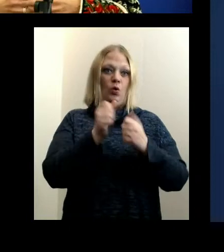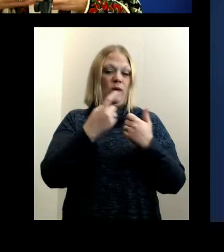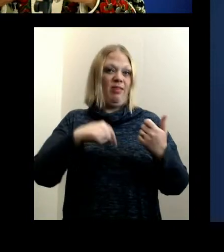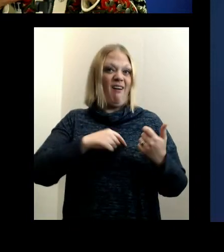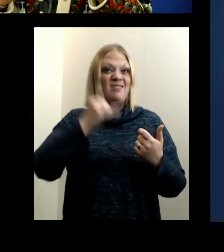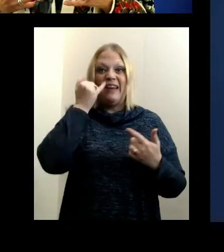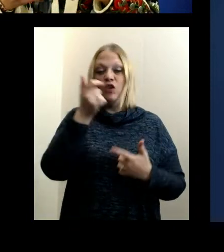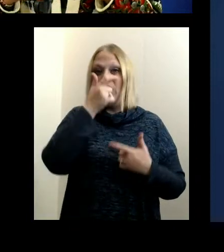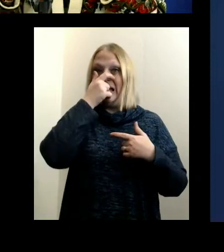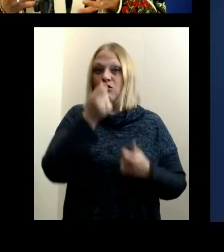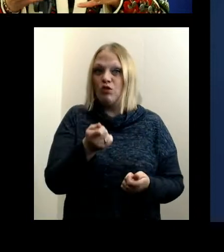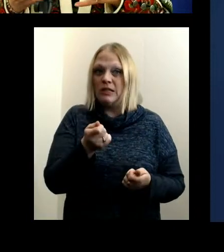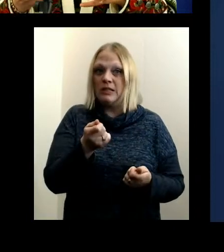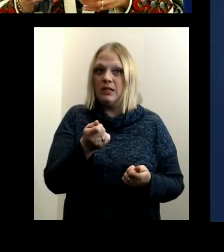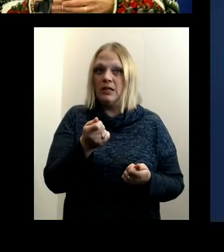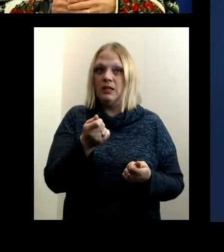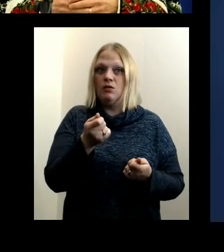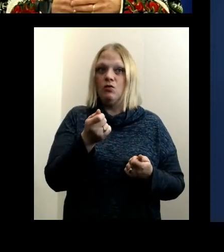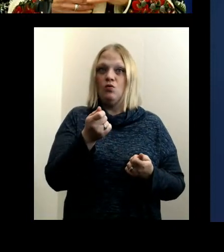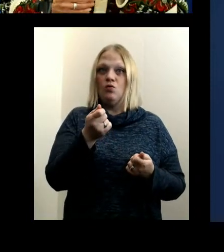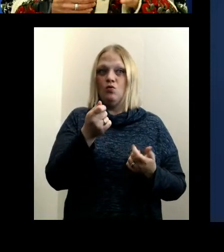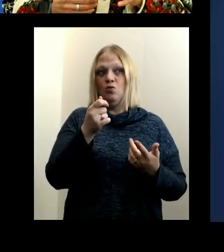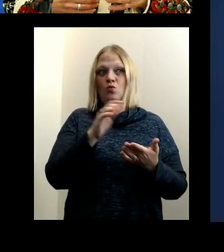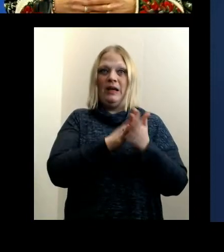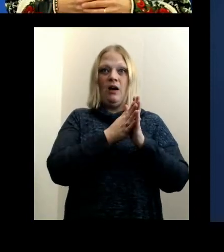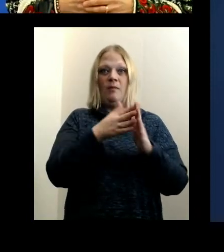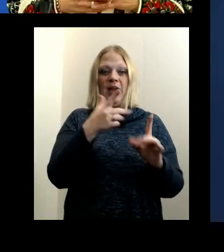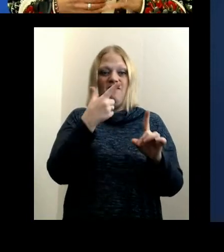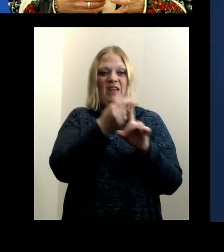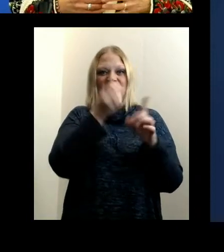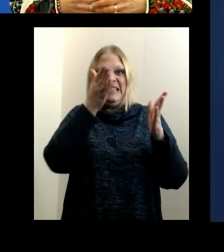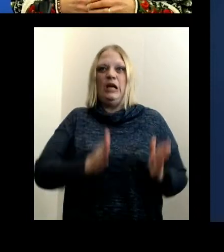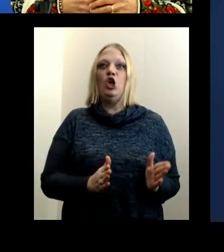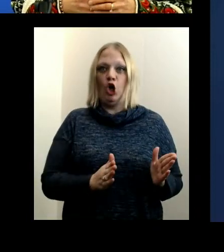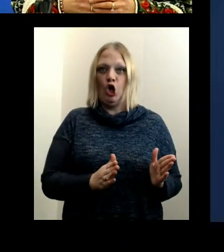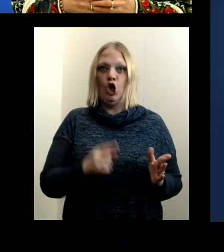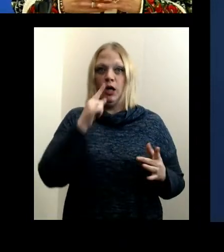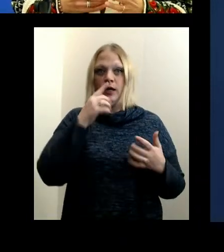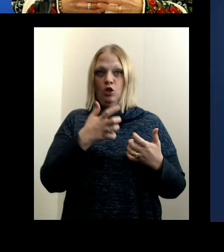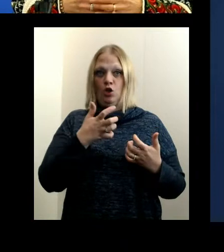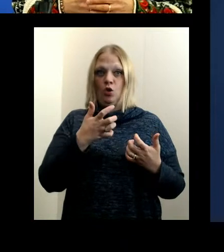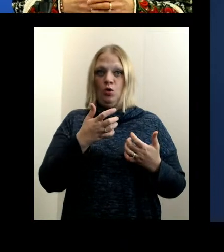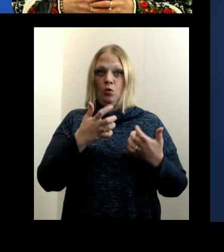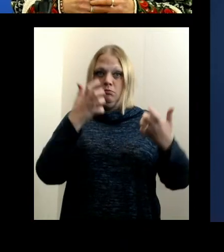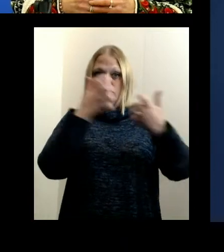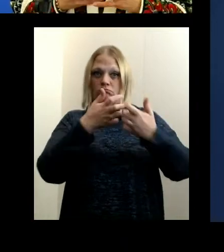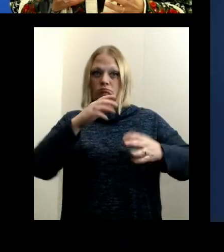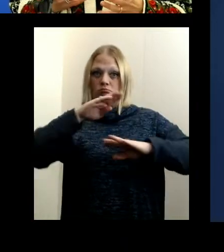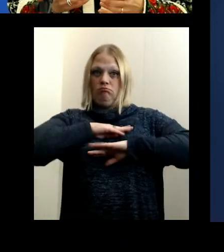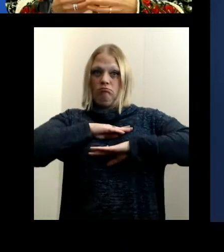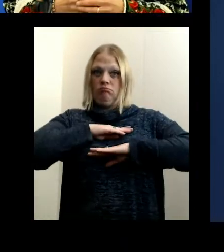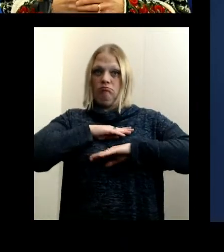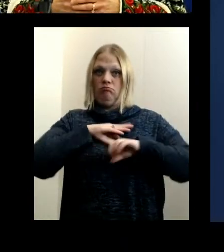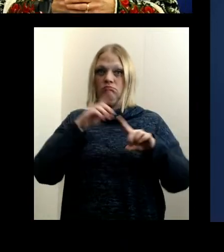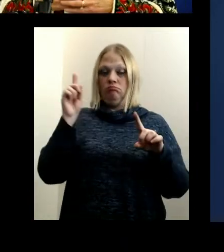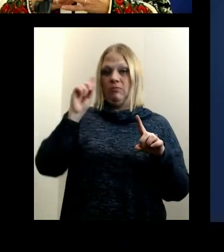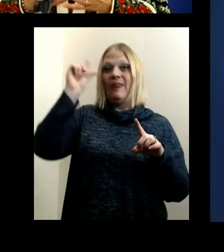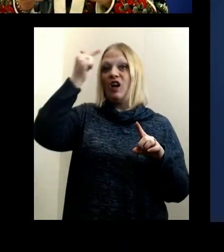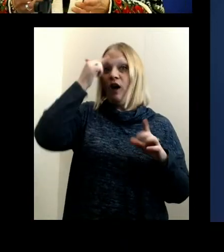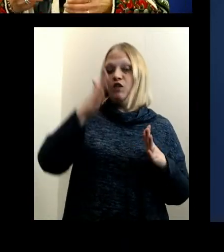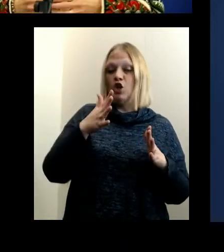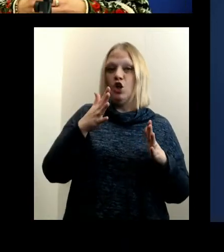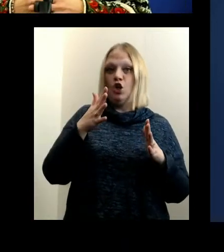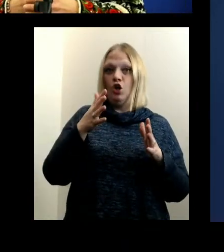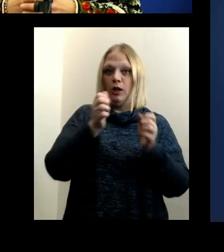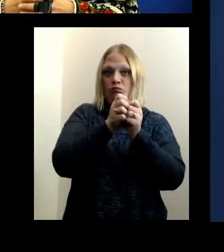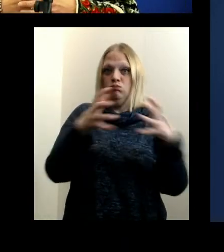interested in being a vaccinator, and you meet one of these categories, the governor has expanded the categories